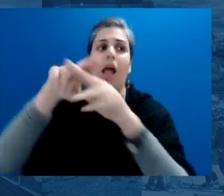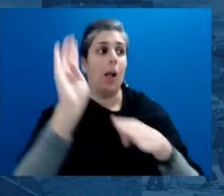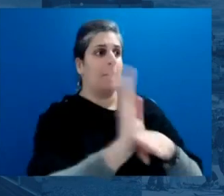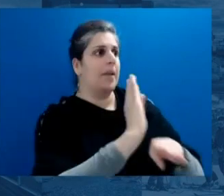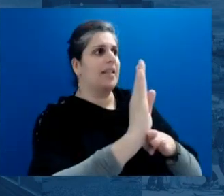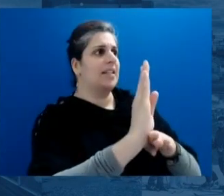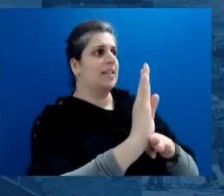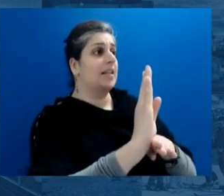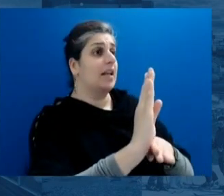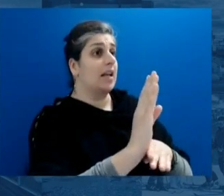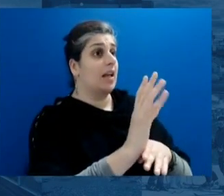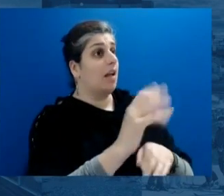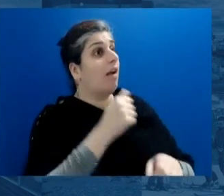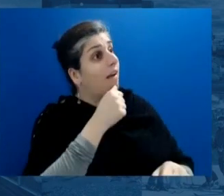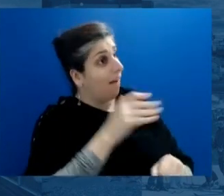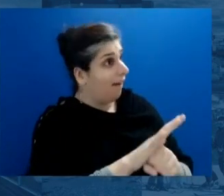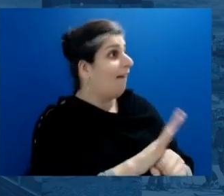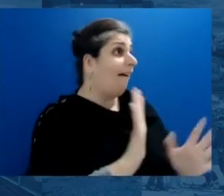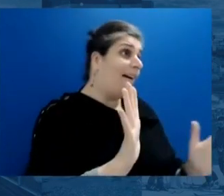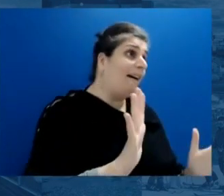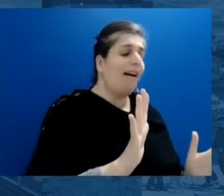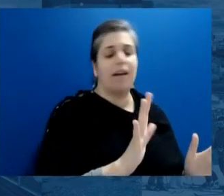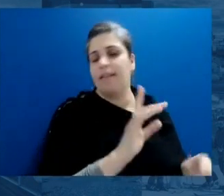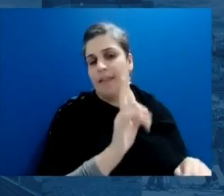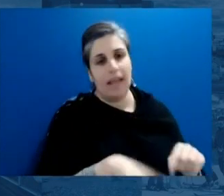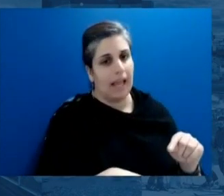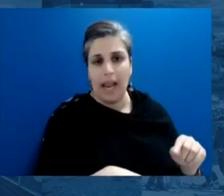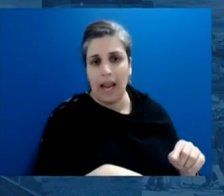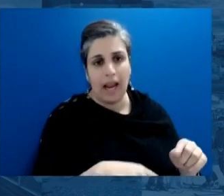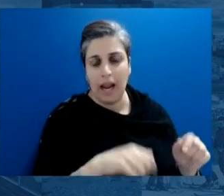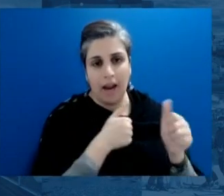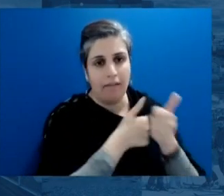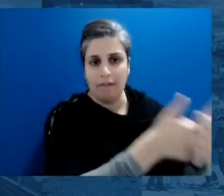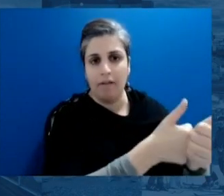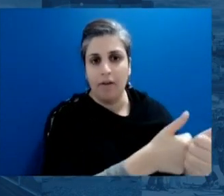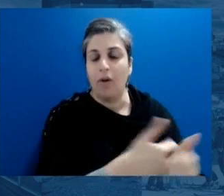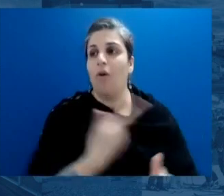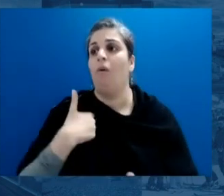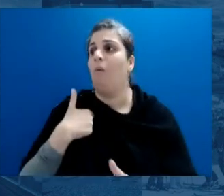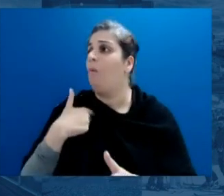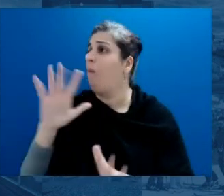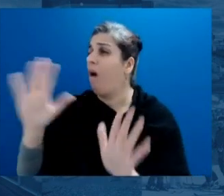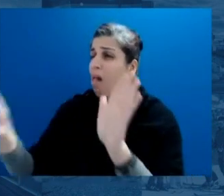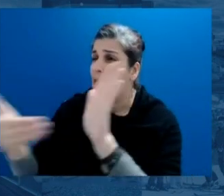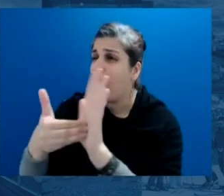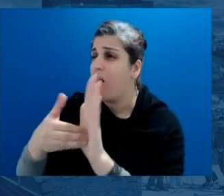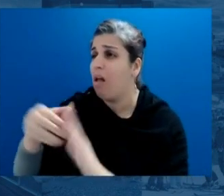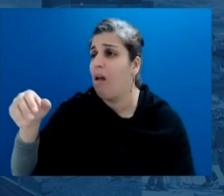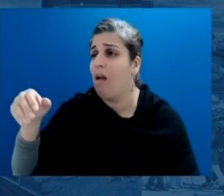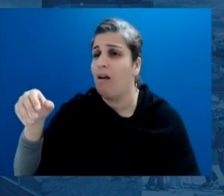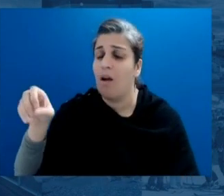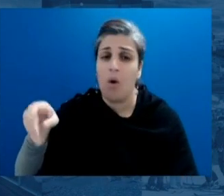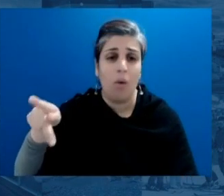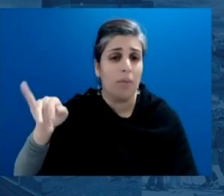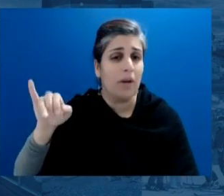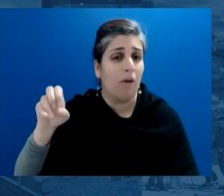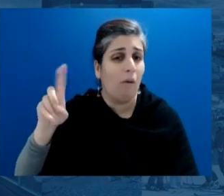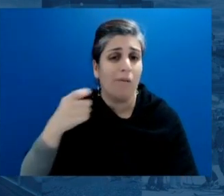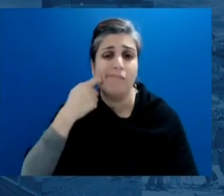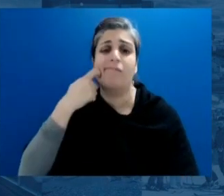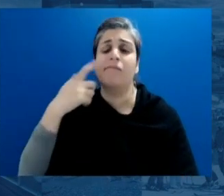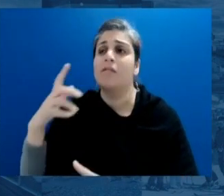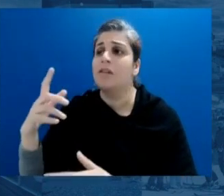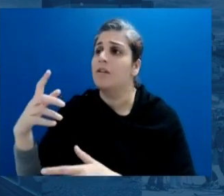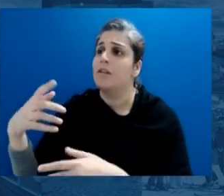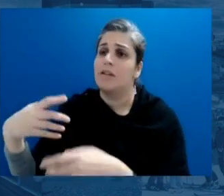they cannot keep. We've taken on opioid manufacturers and distributors and individuals who have deceived people